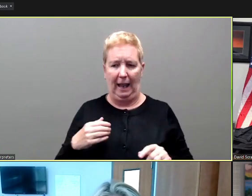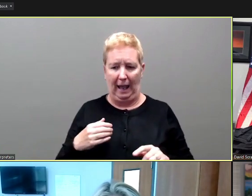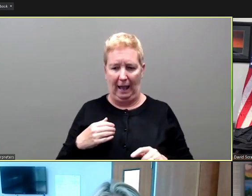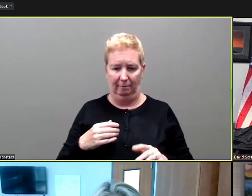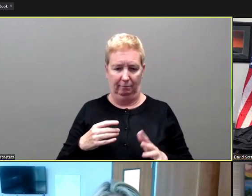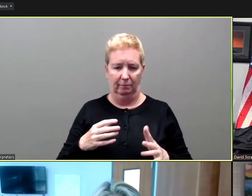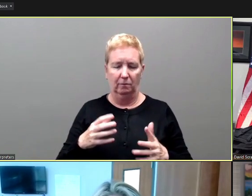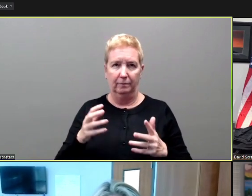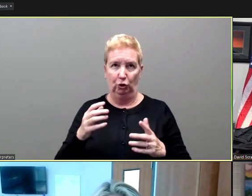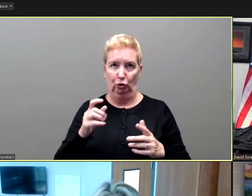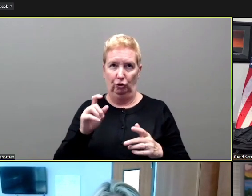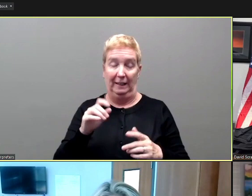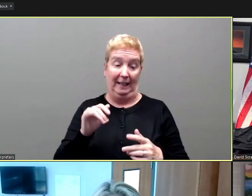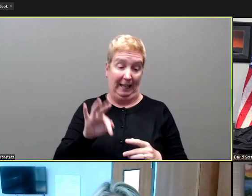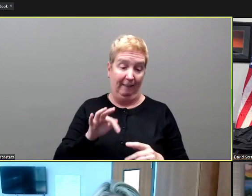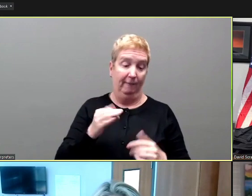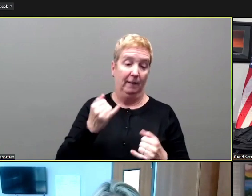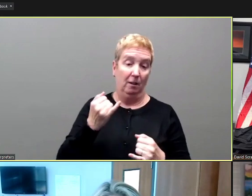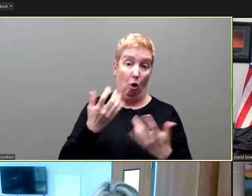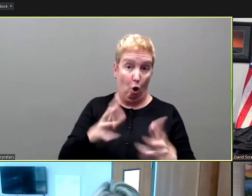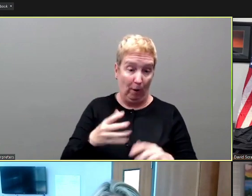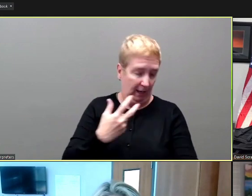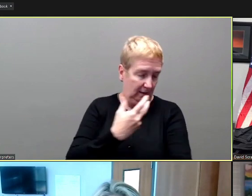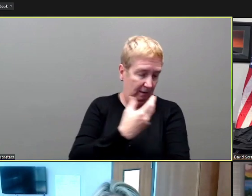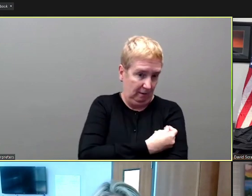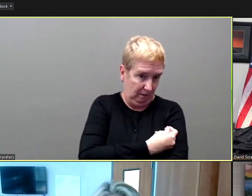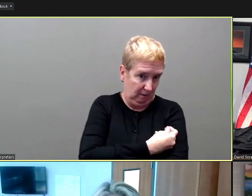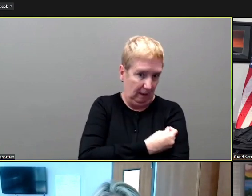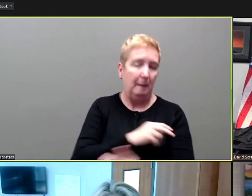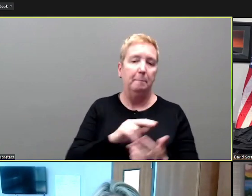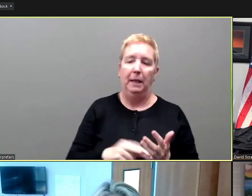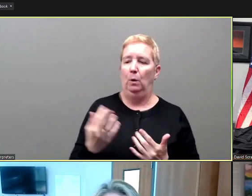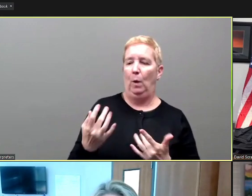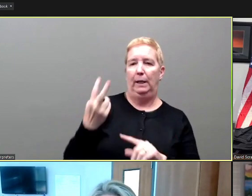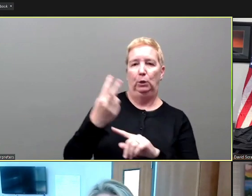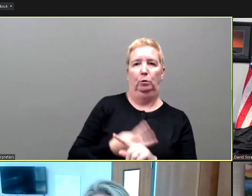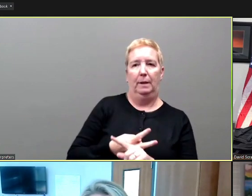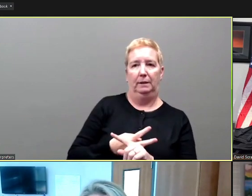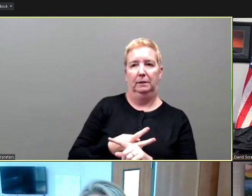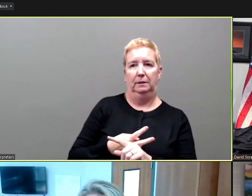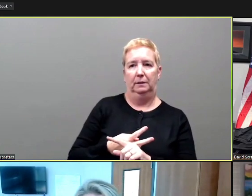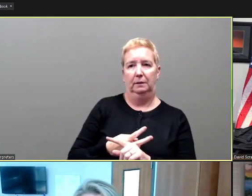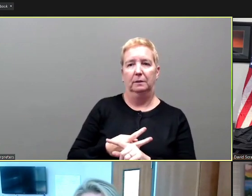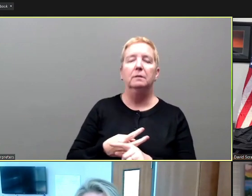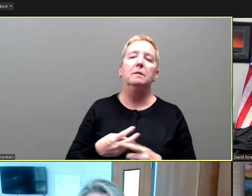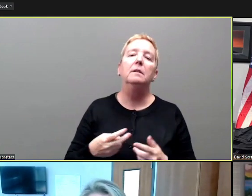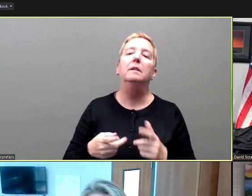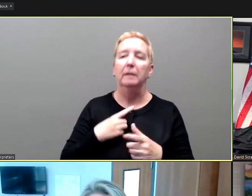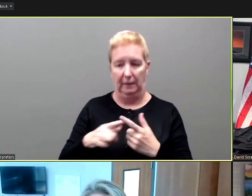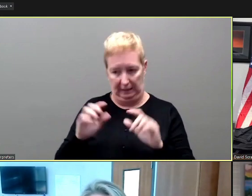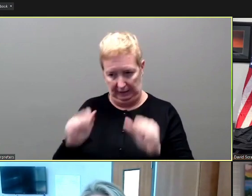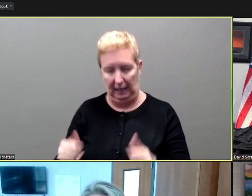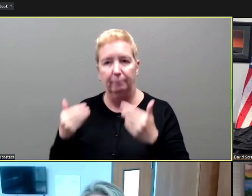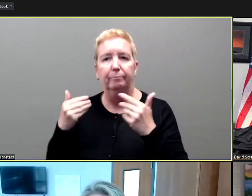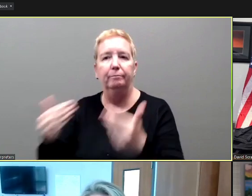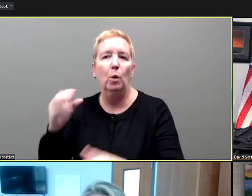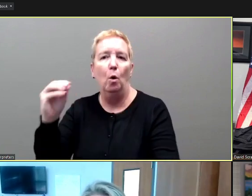months since your last vaccine, be it a primary series or a booster.